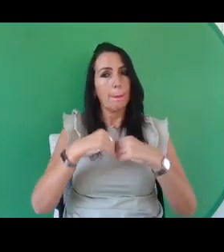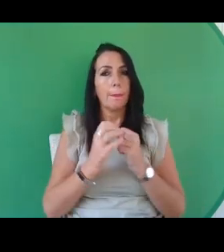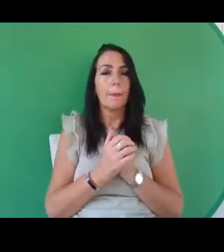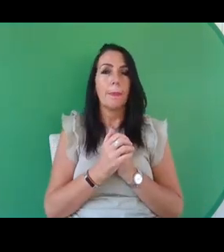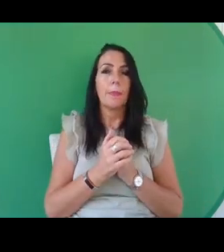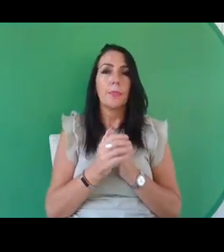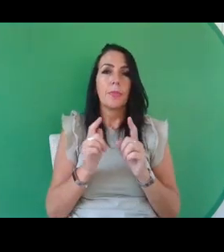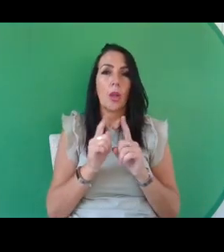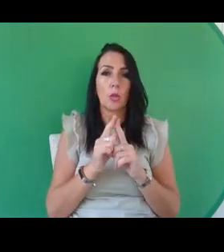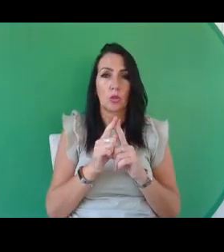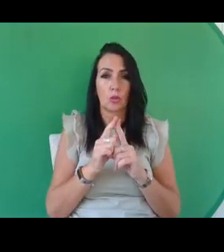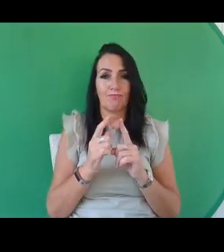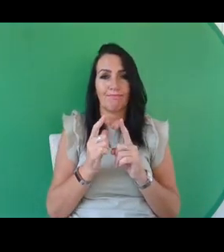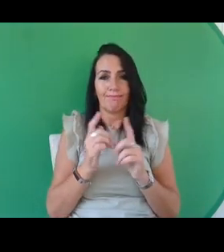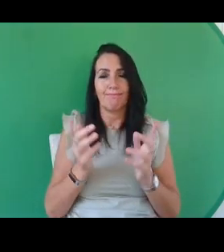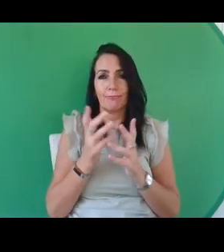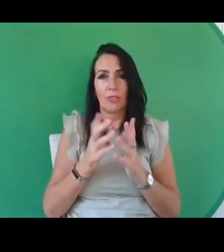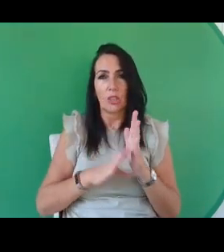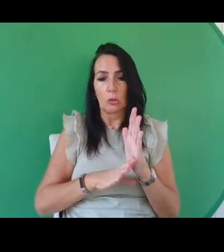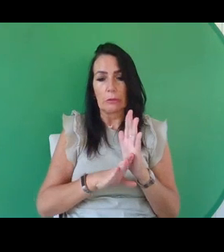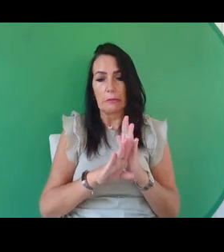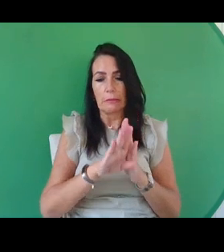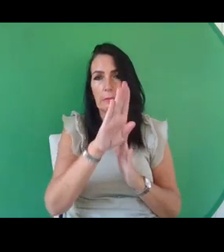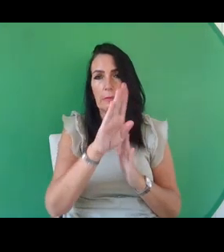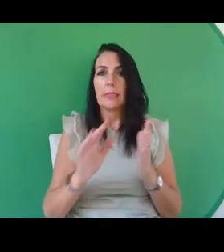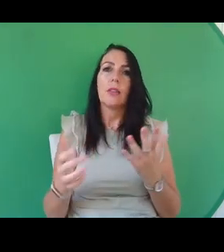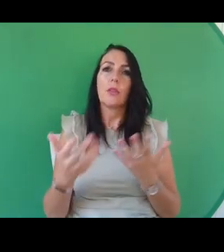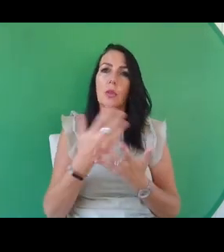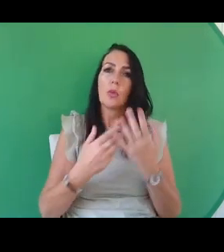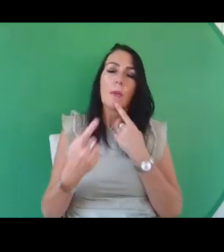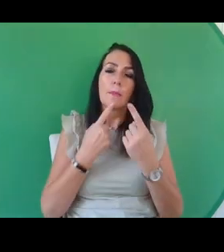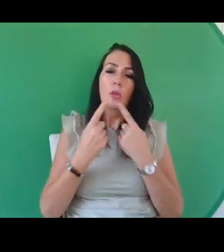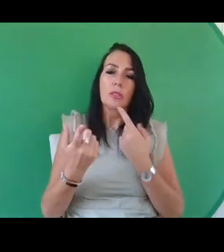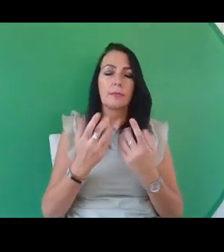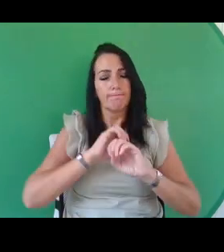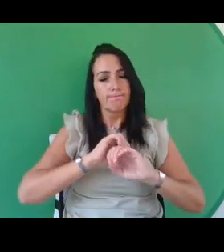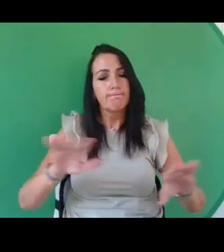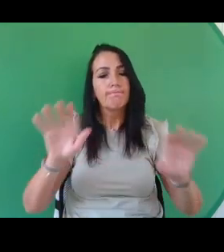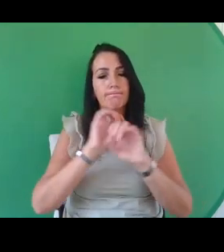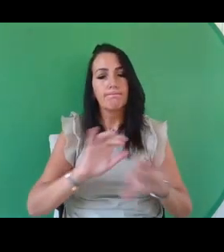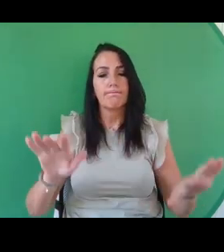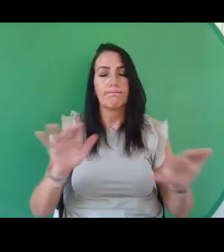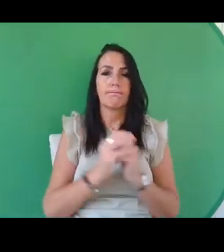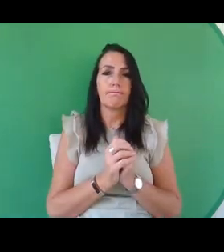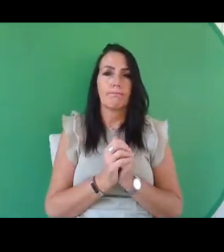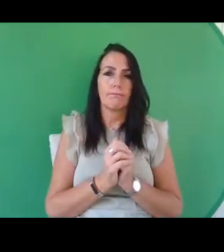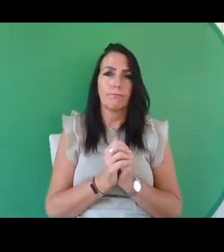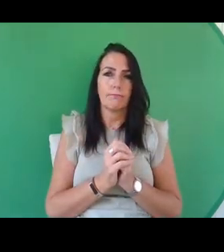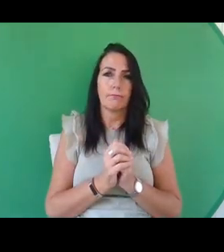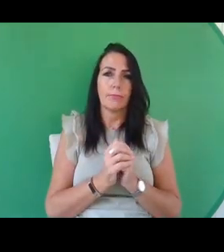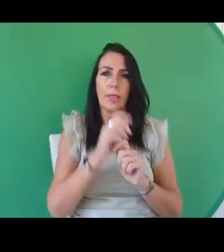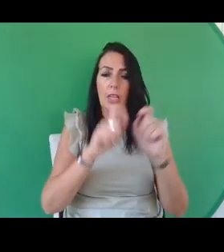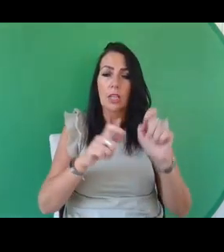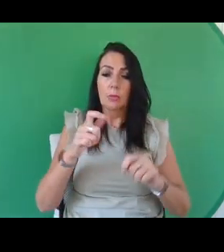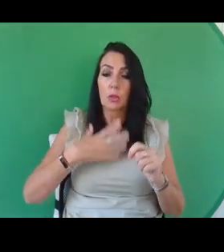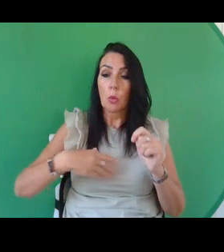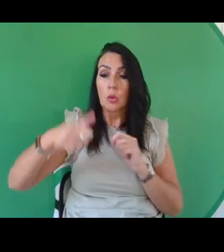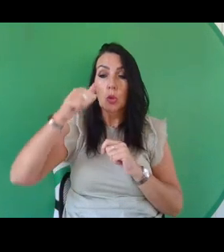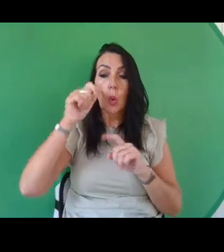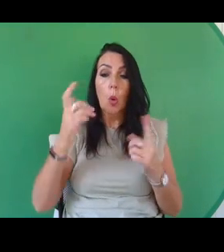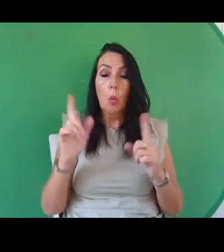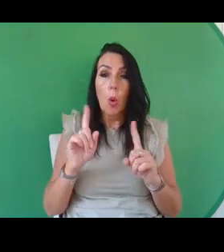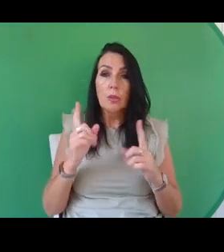SEO rankings and web traffic through meaningful messages. But What is it that customers want to know, and how can we